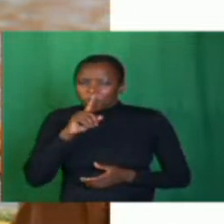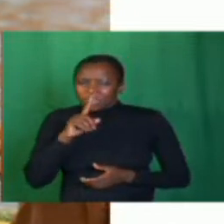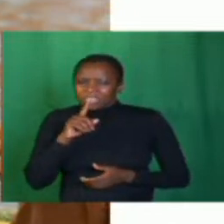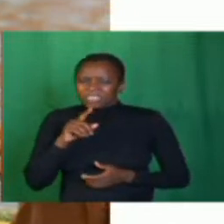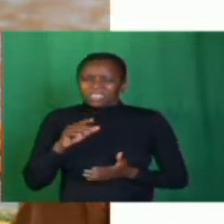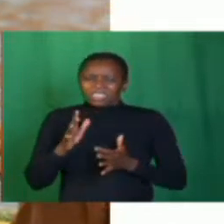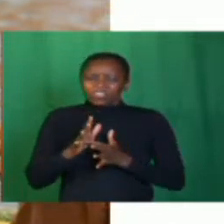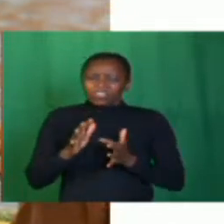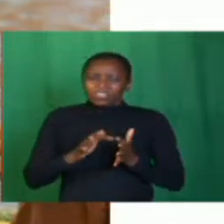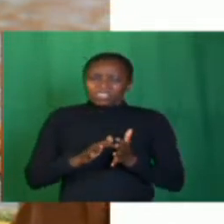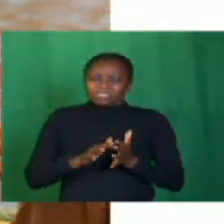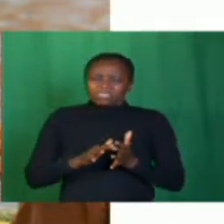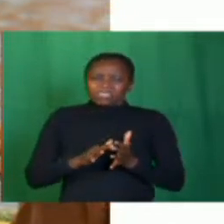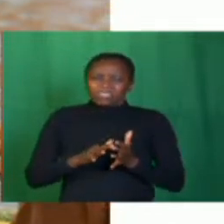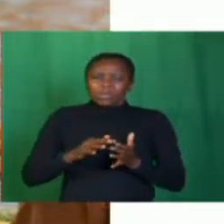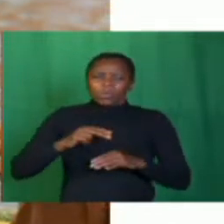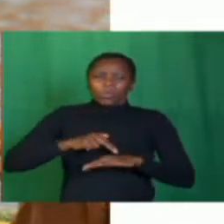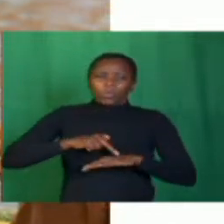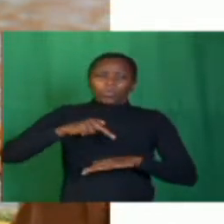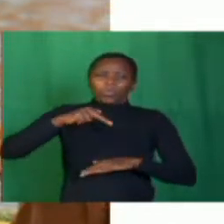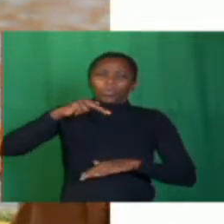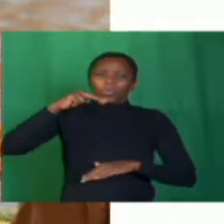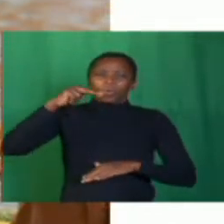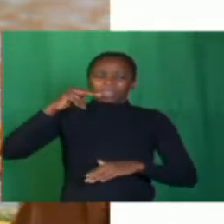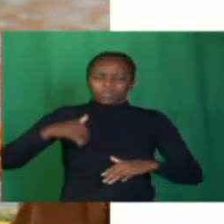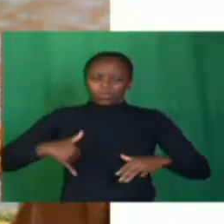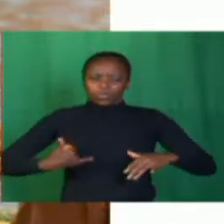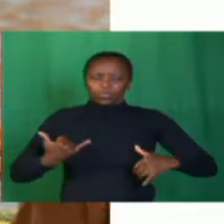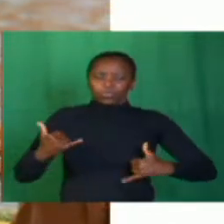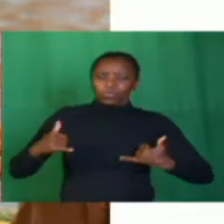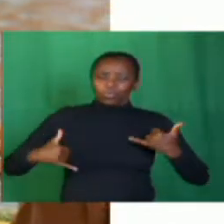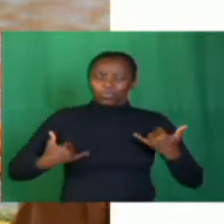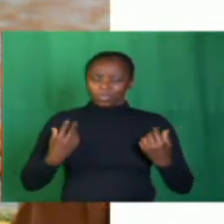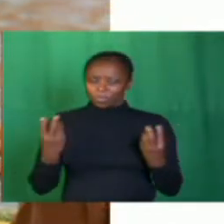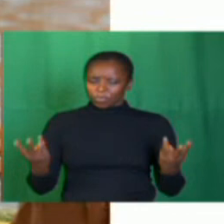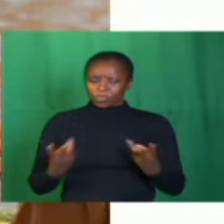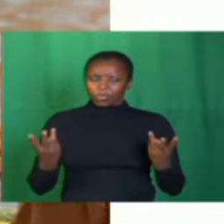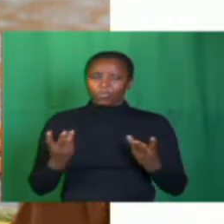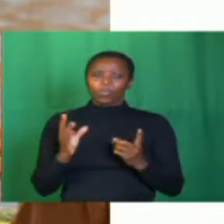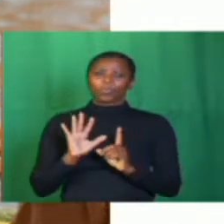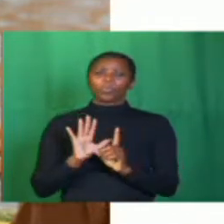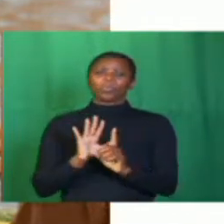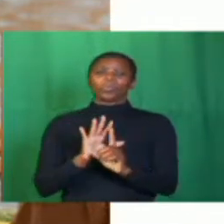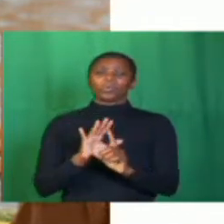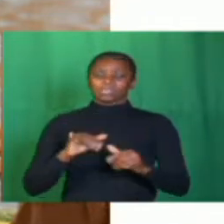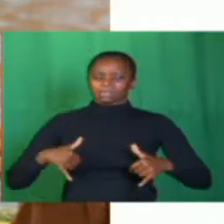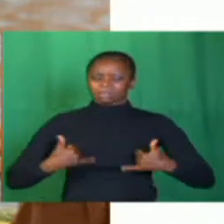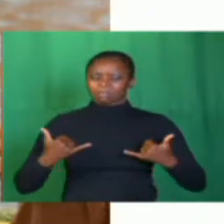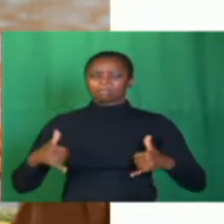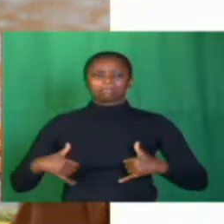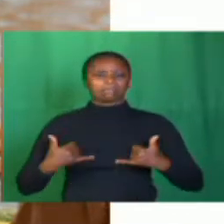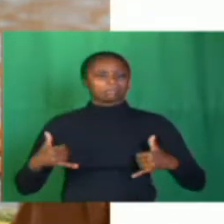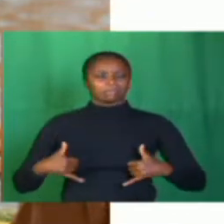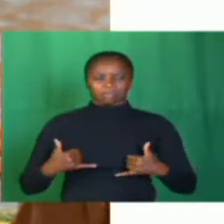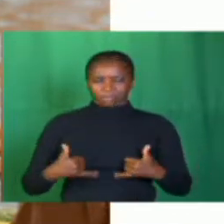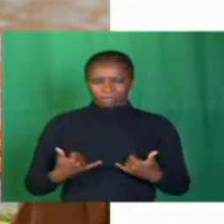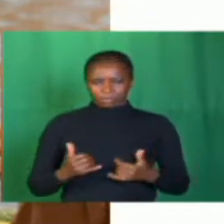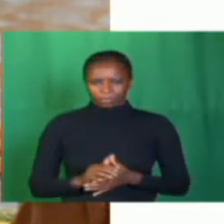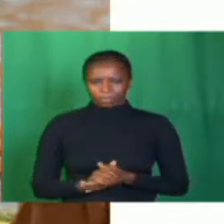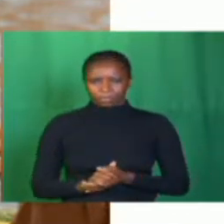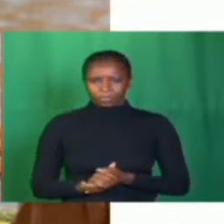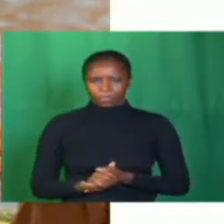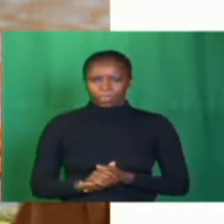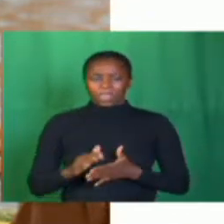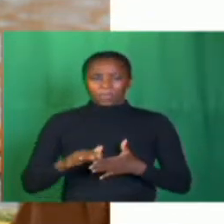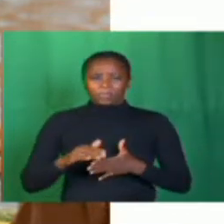looked so joyful in this picture. Remember, they went back with great joy because of